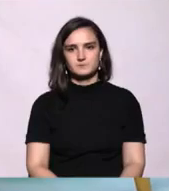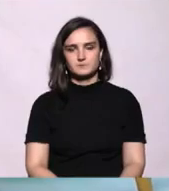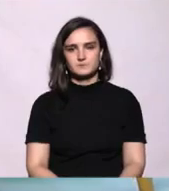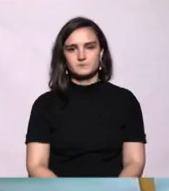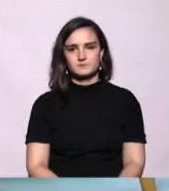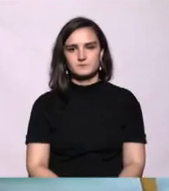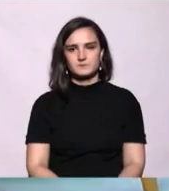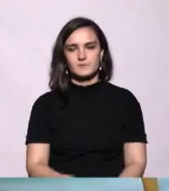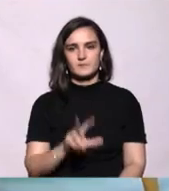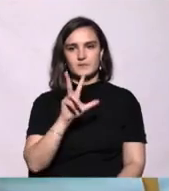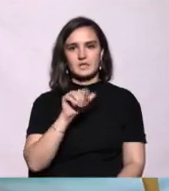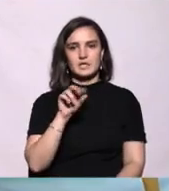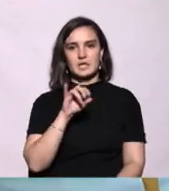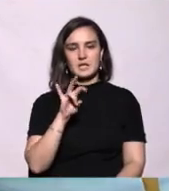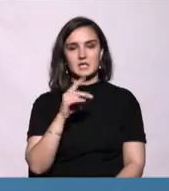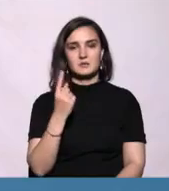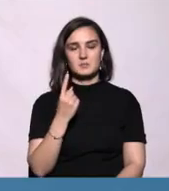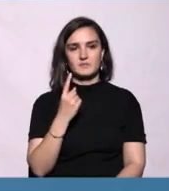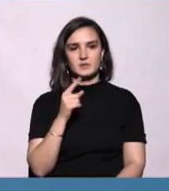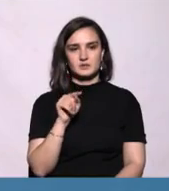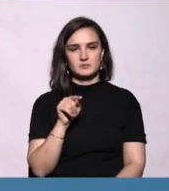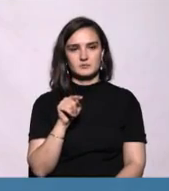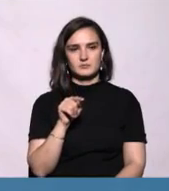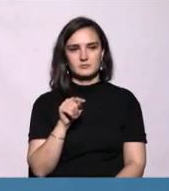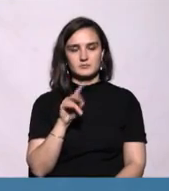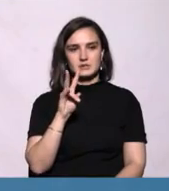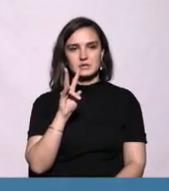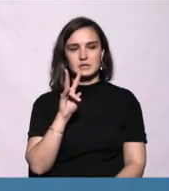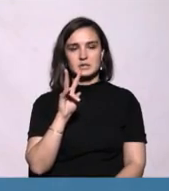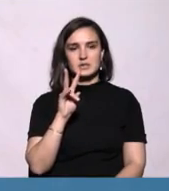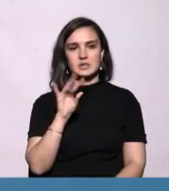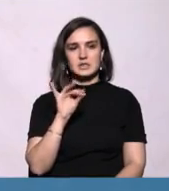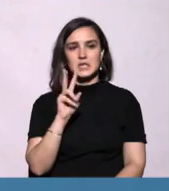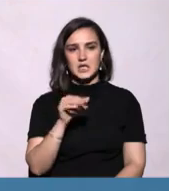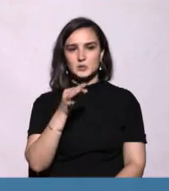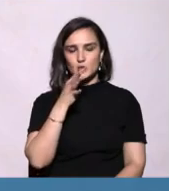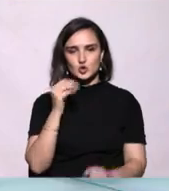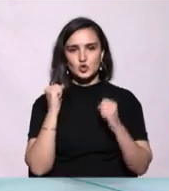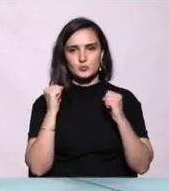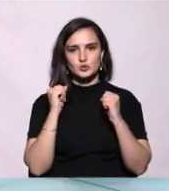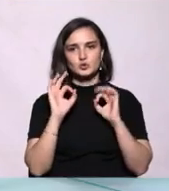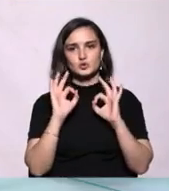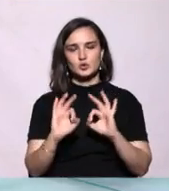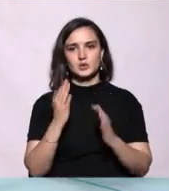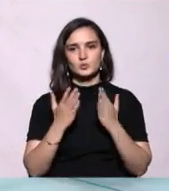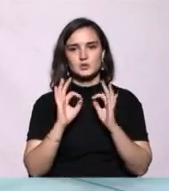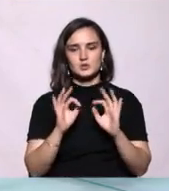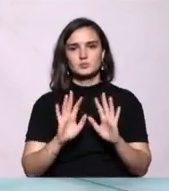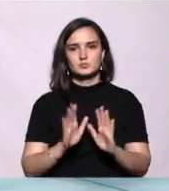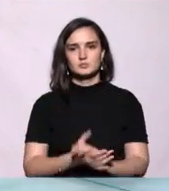Helen, for the first one, Nick likes sports. Is that true or false? Hmm,